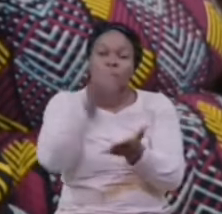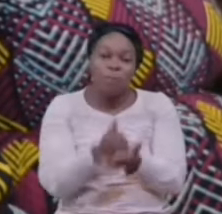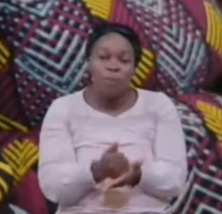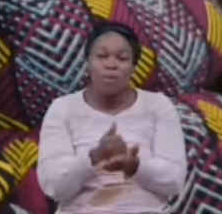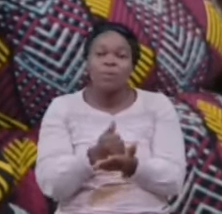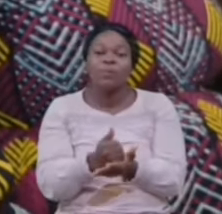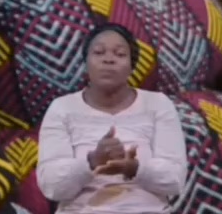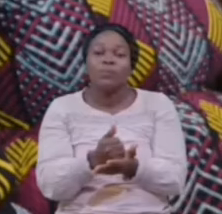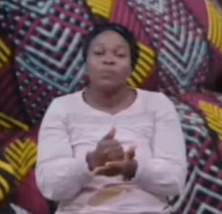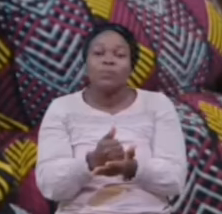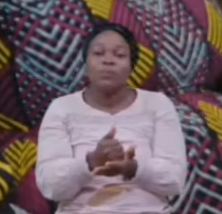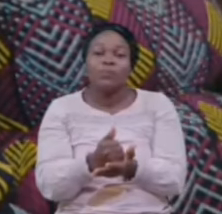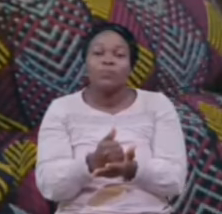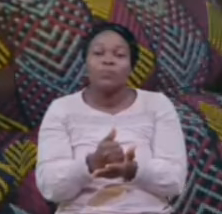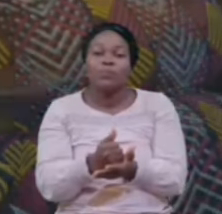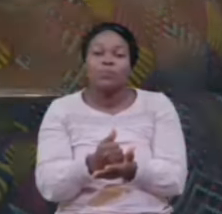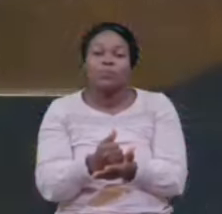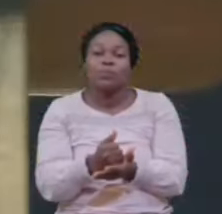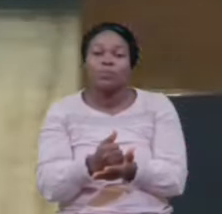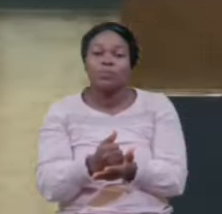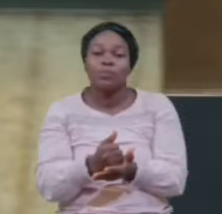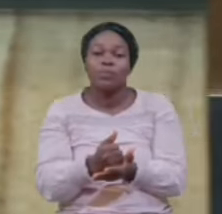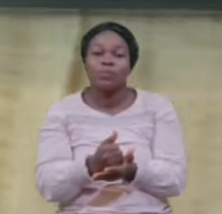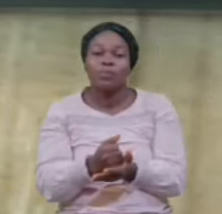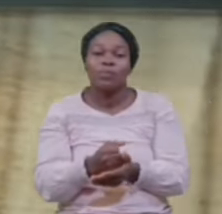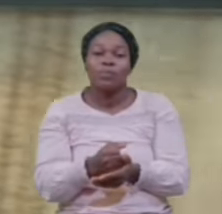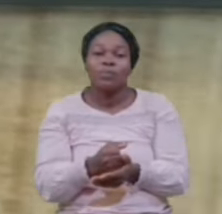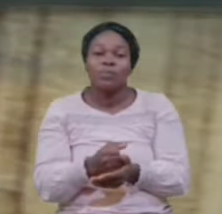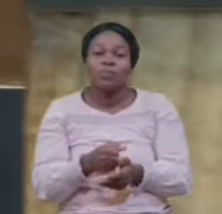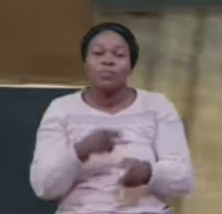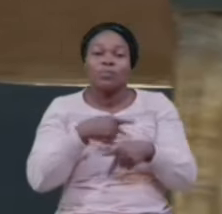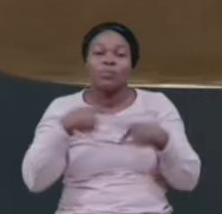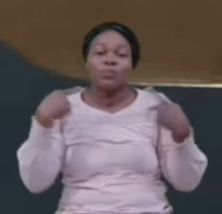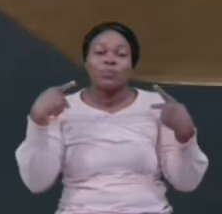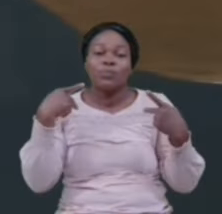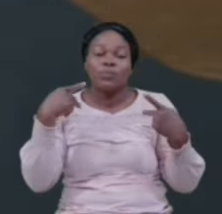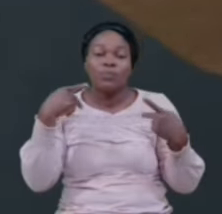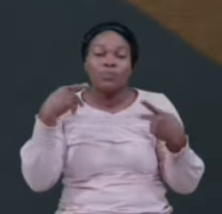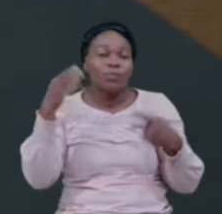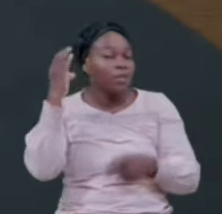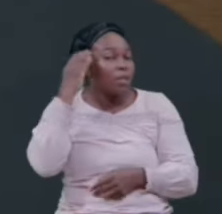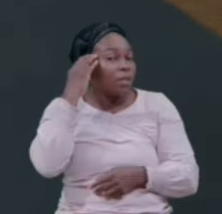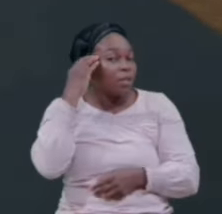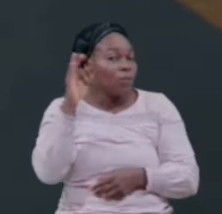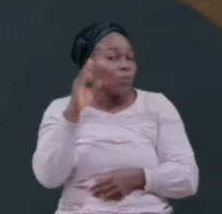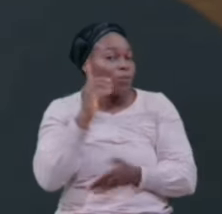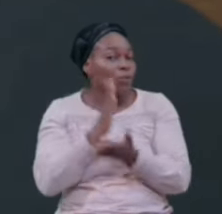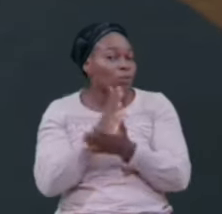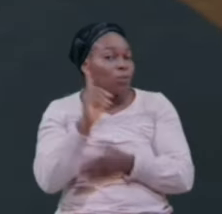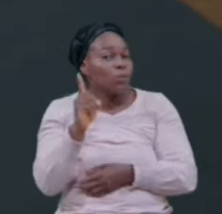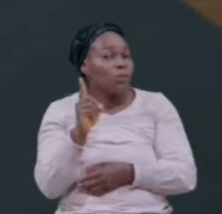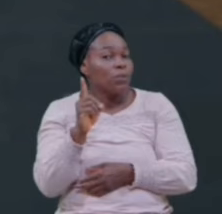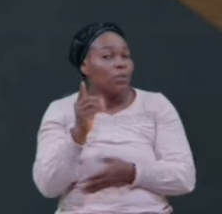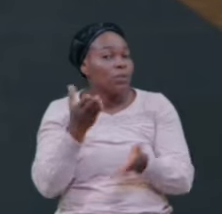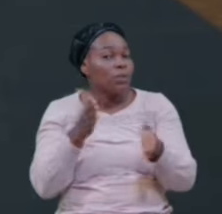I heard of somebody in this generation. I think he died